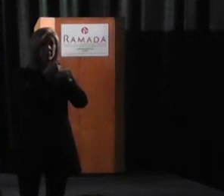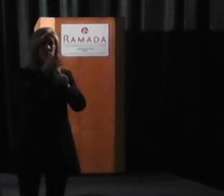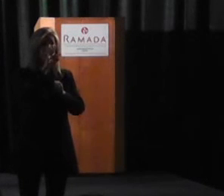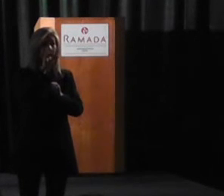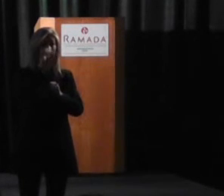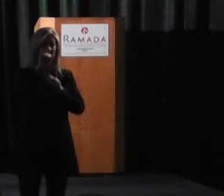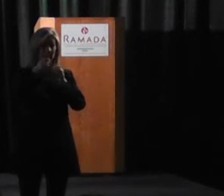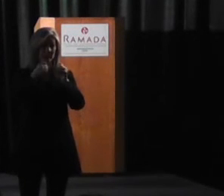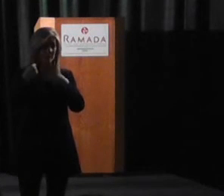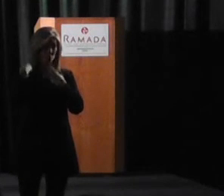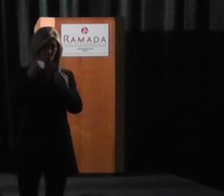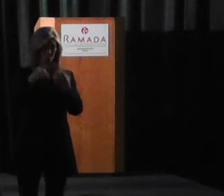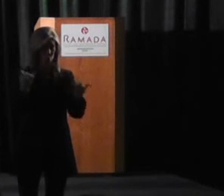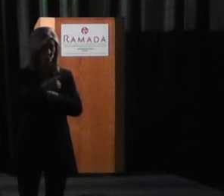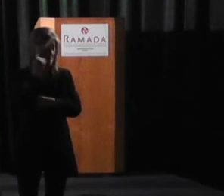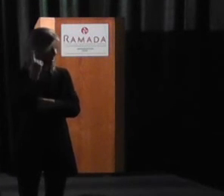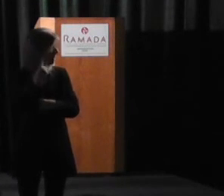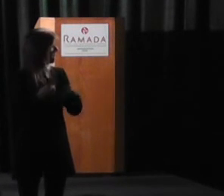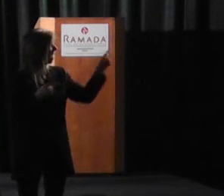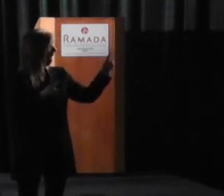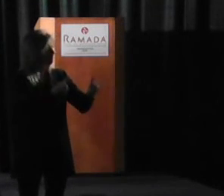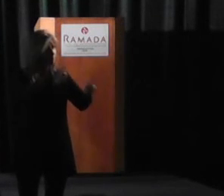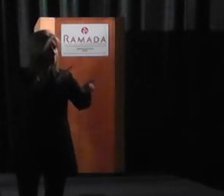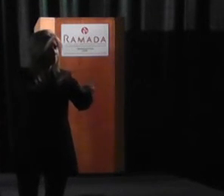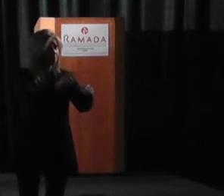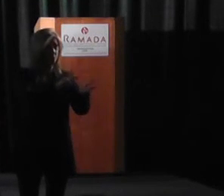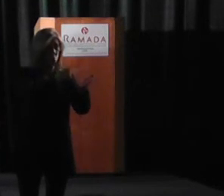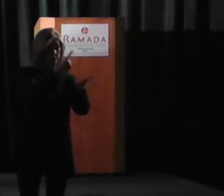out with us 2 times a week. Here he is then and now.